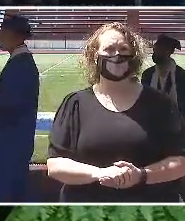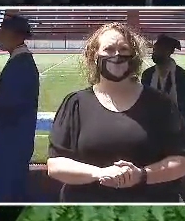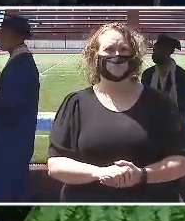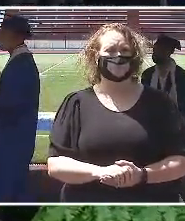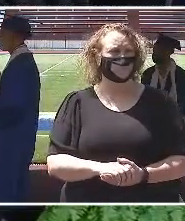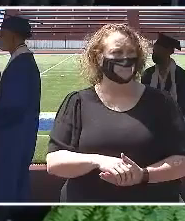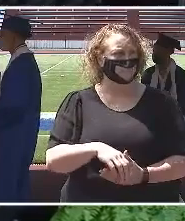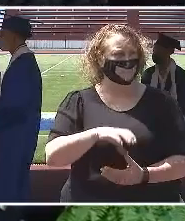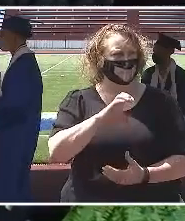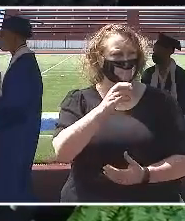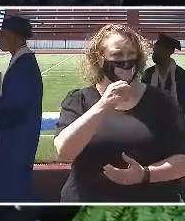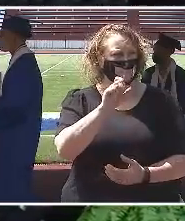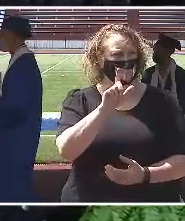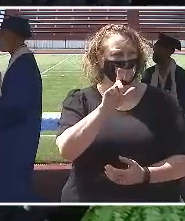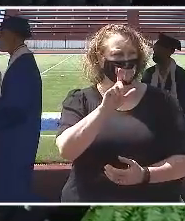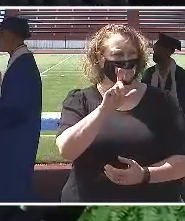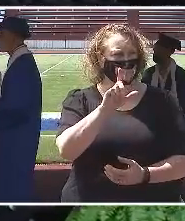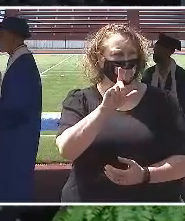Chelsea Alcala.